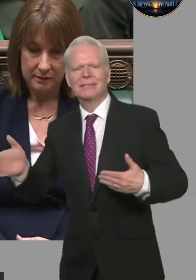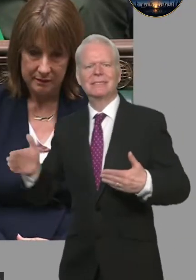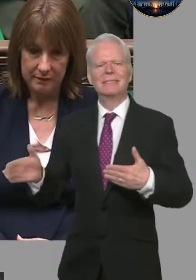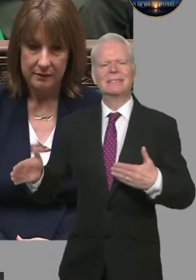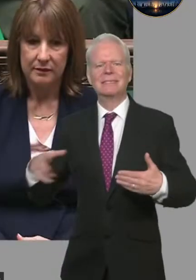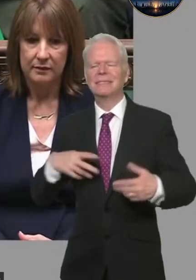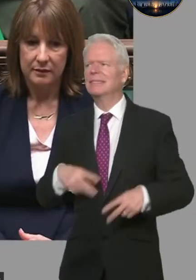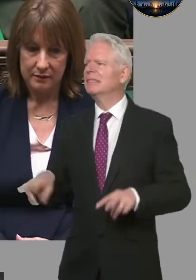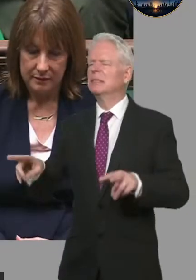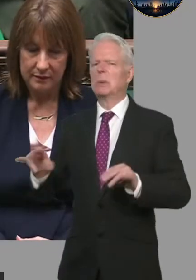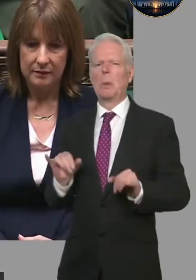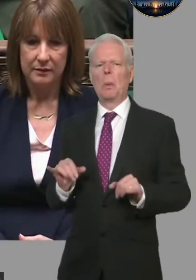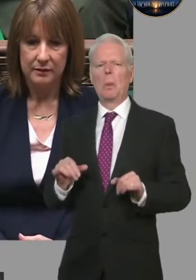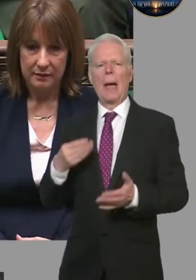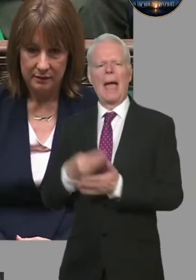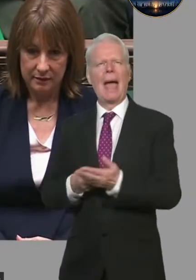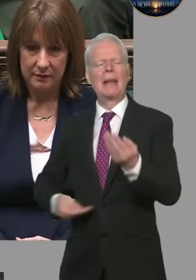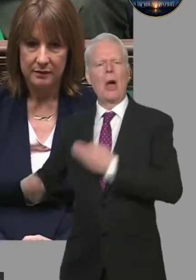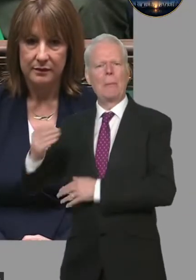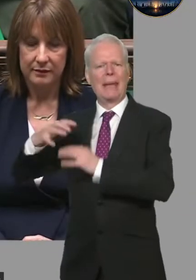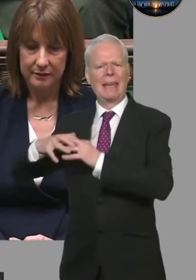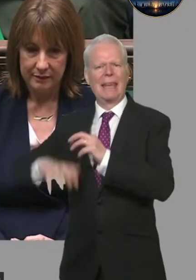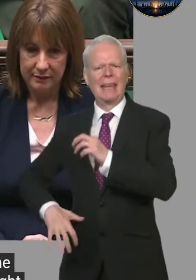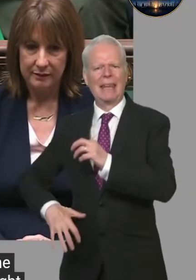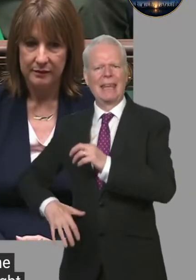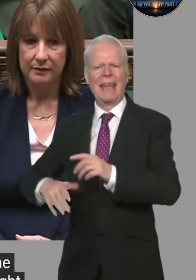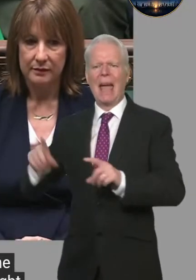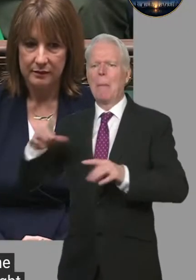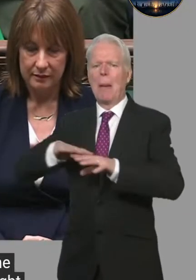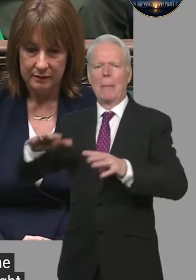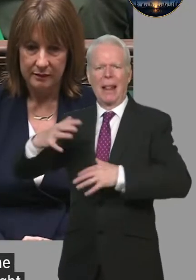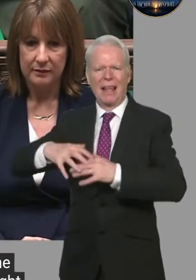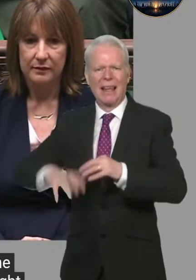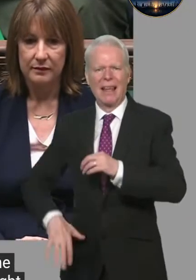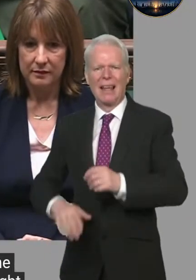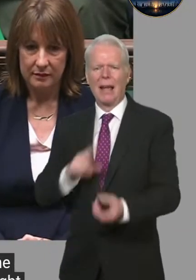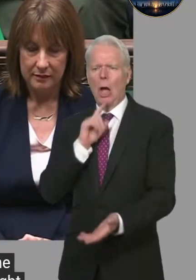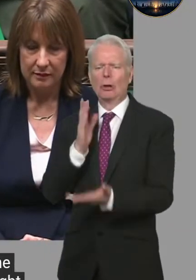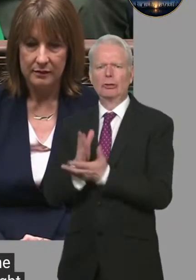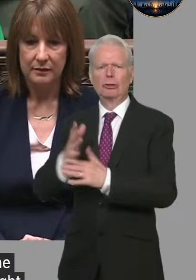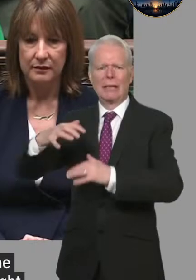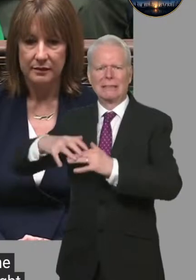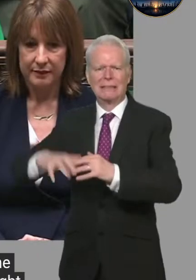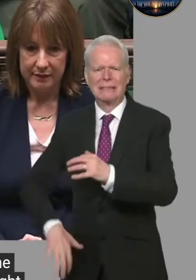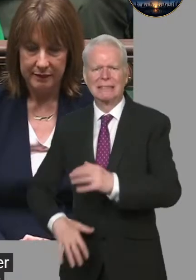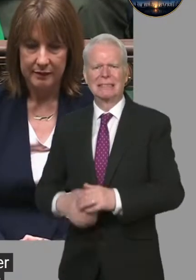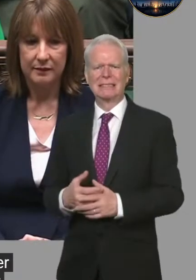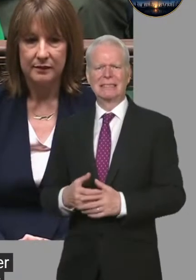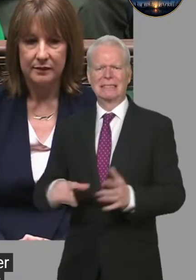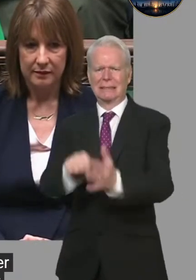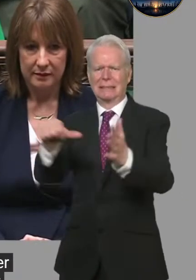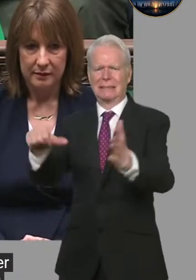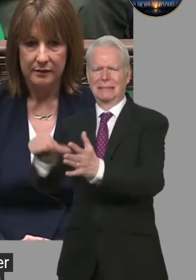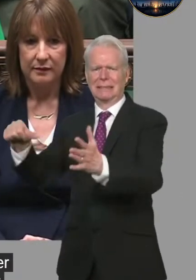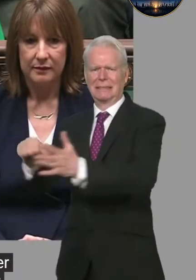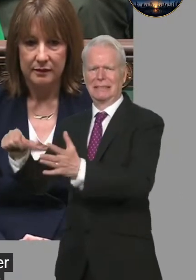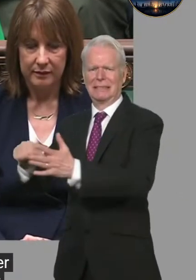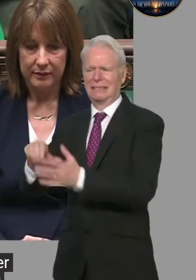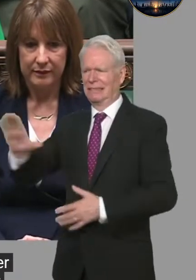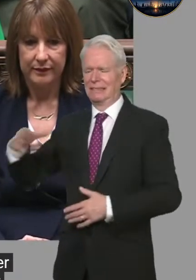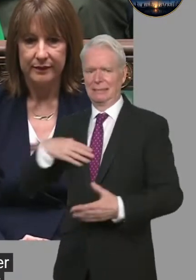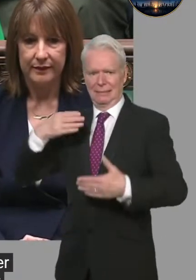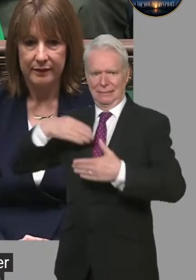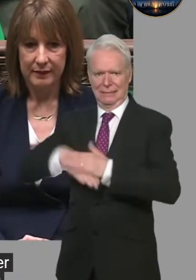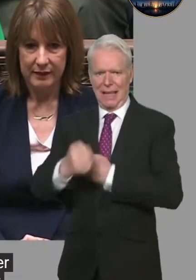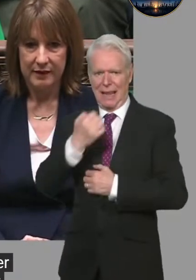austerity, investing in our public services, the fastest fall in NHS waiting lists for 17 years, more rights for workers, more